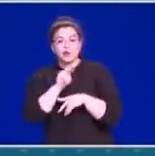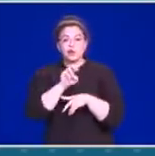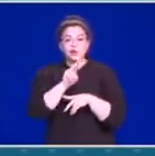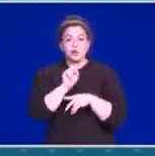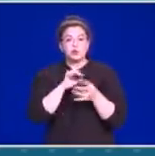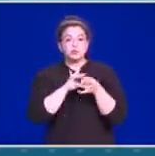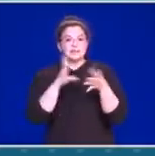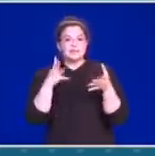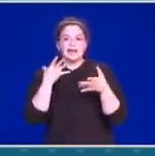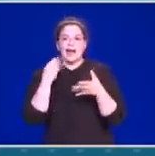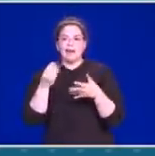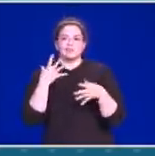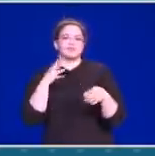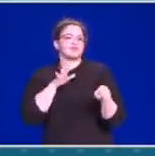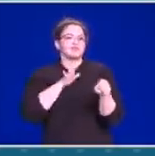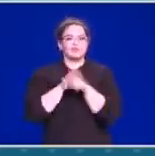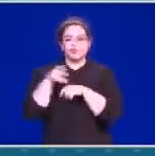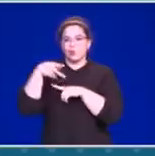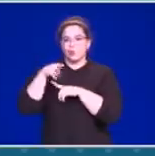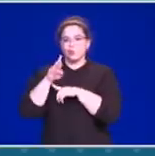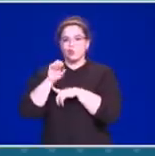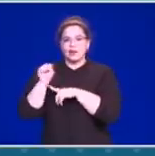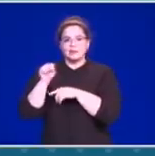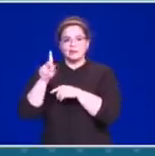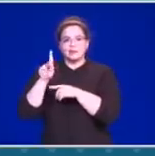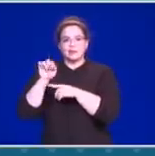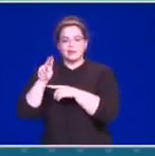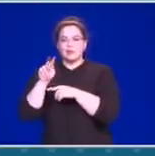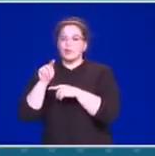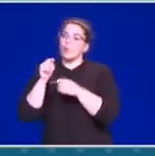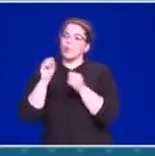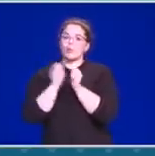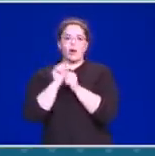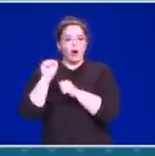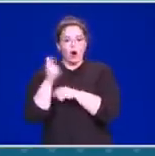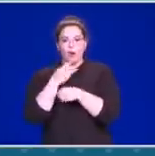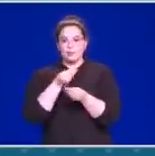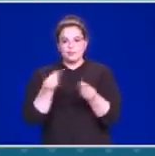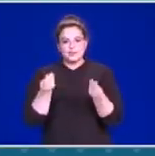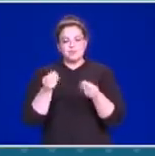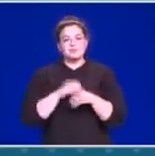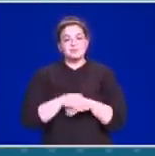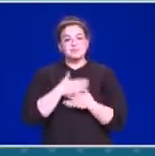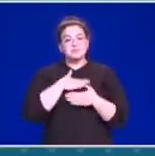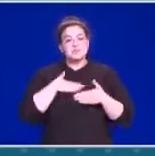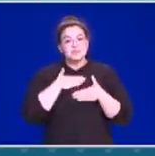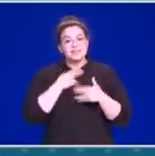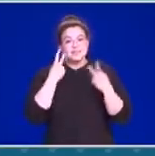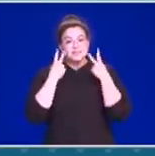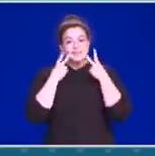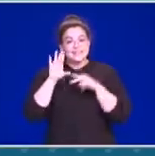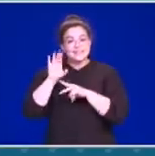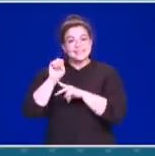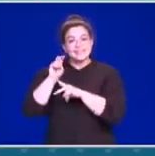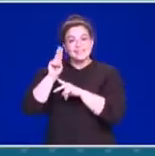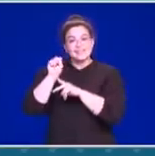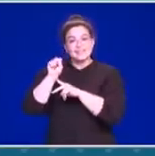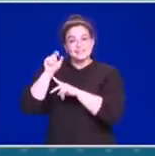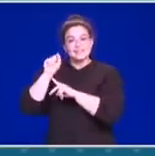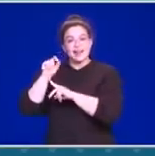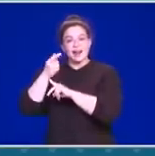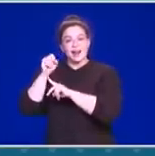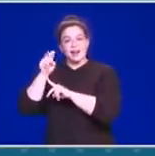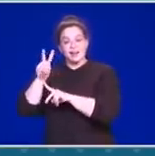and a comprehensive press kit with all the materials about today's release. Please visit census.gov to access this